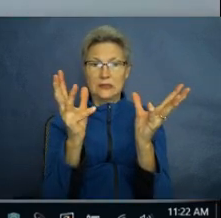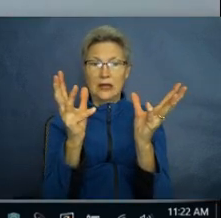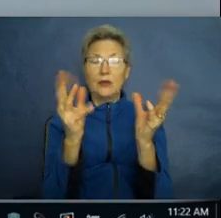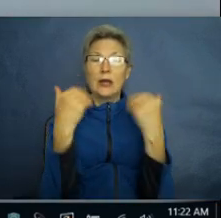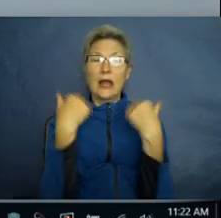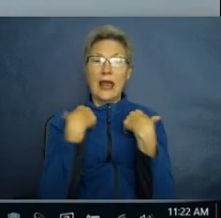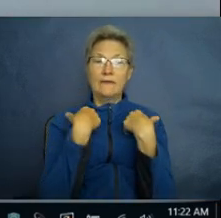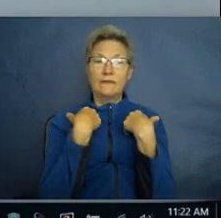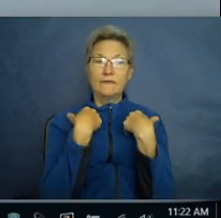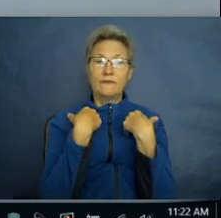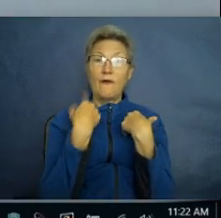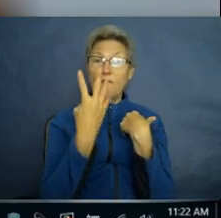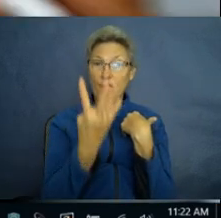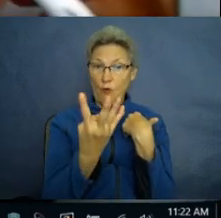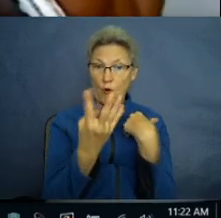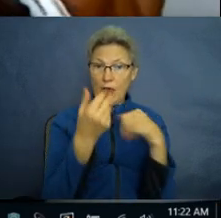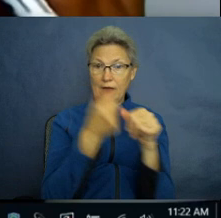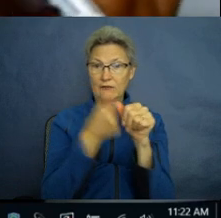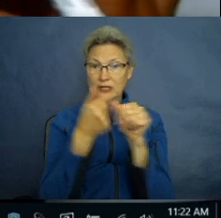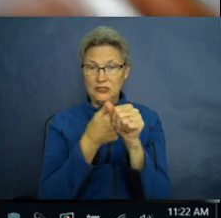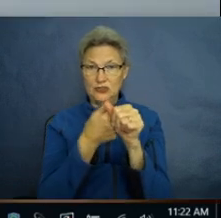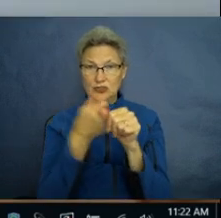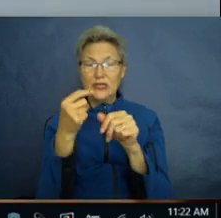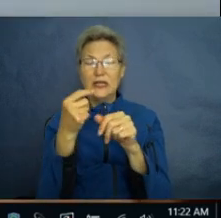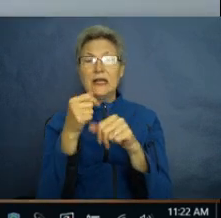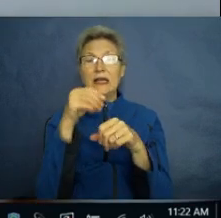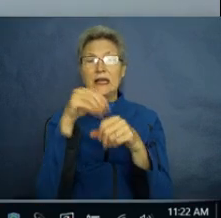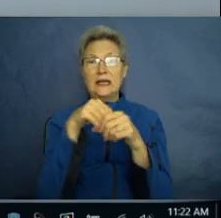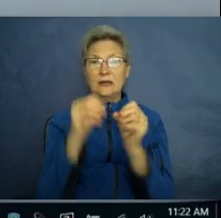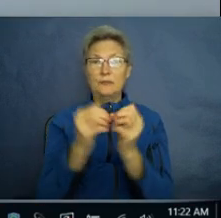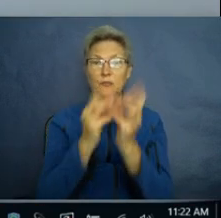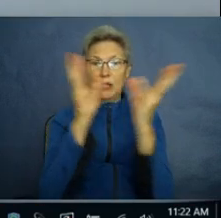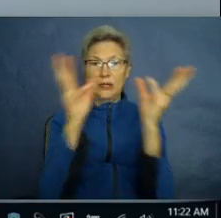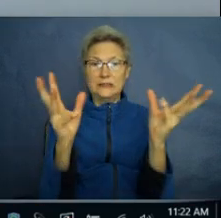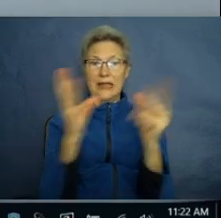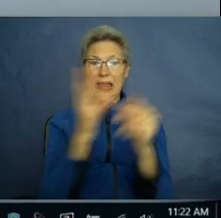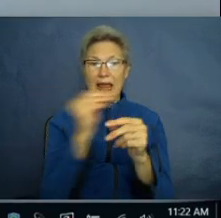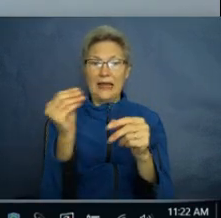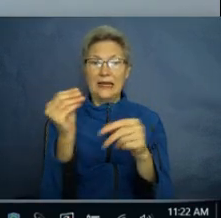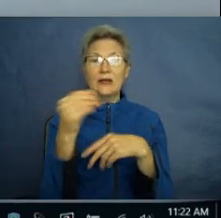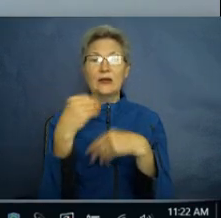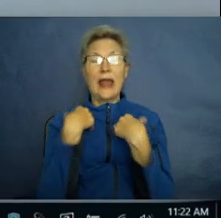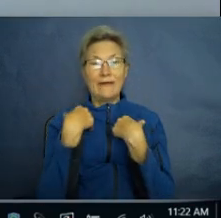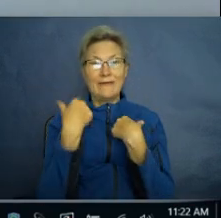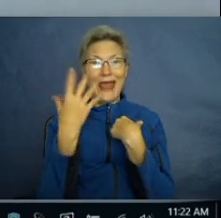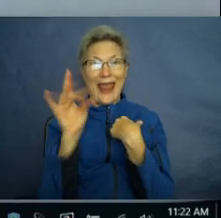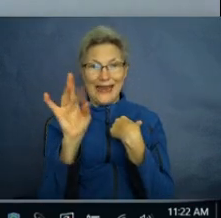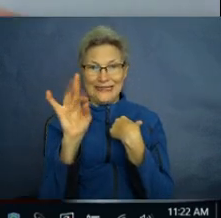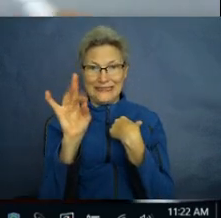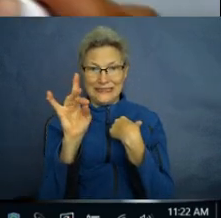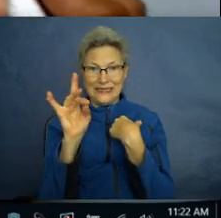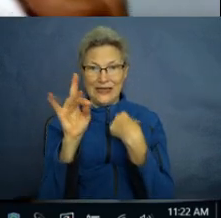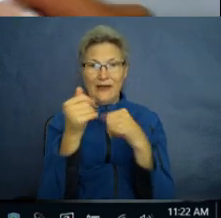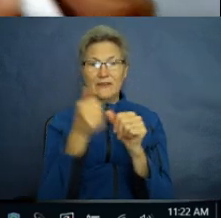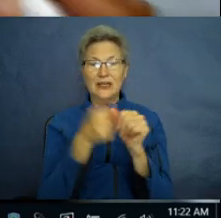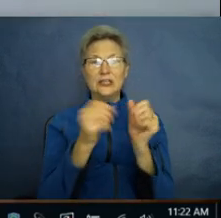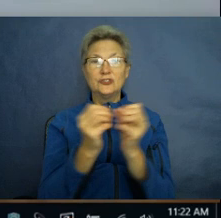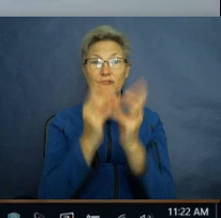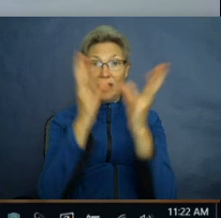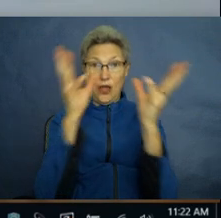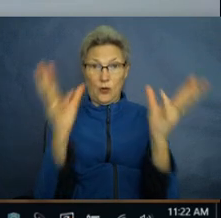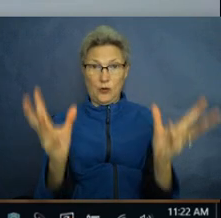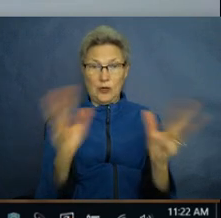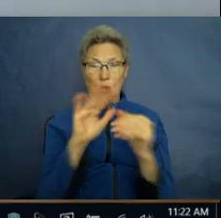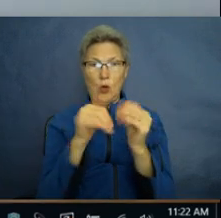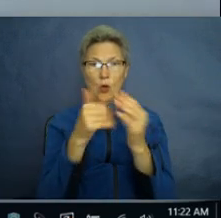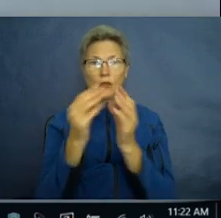I could have 4 of each type of flower in all of our bouquets. And I could also have 8 of each type of